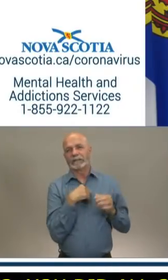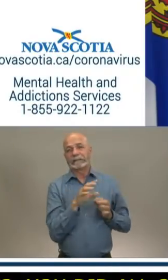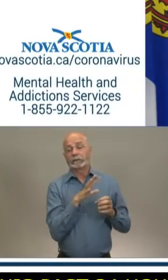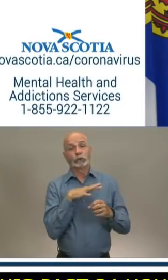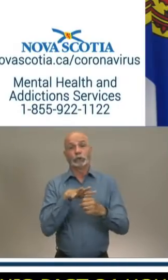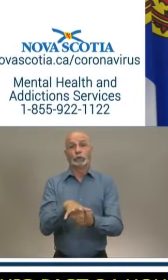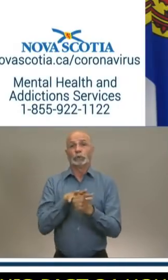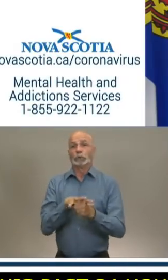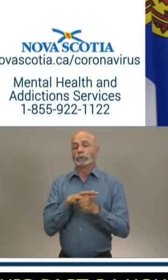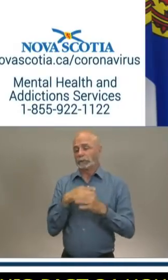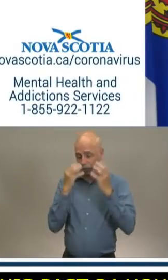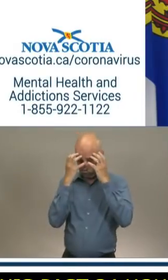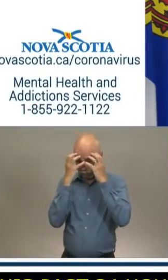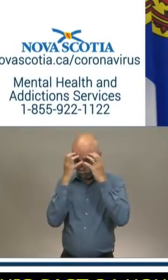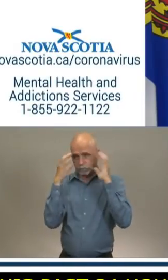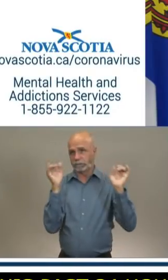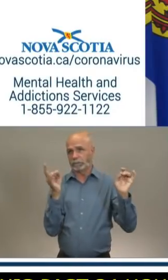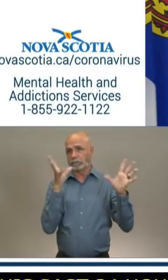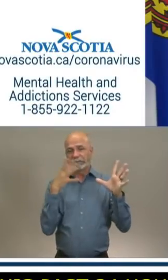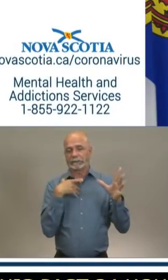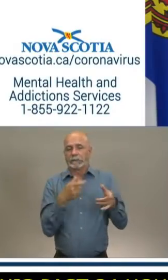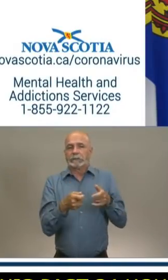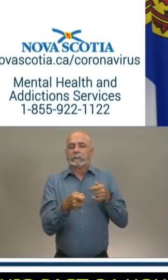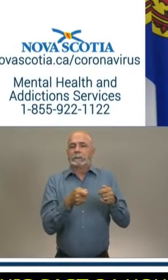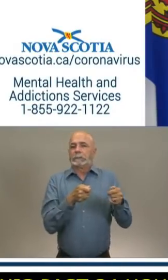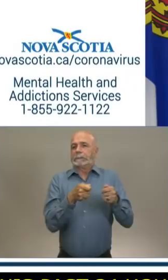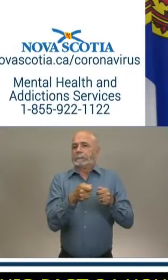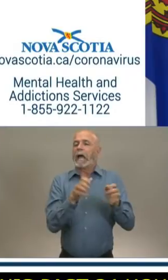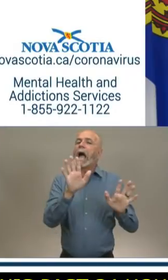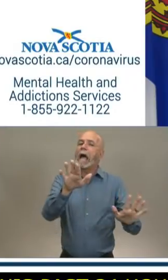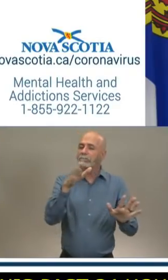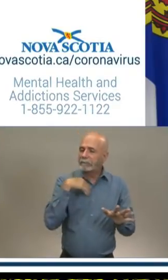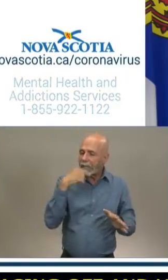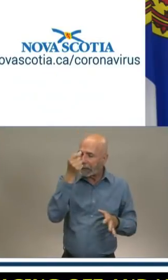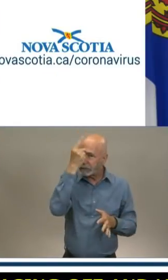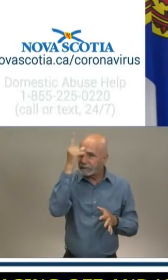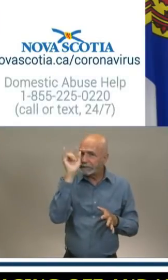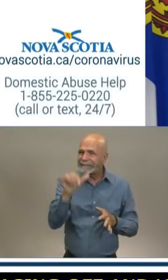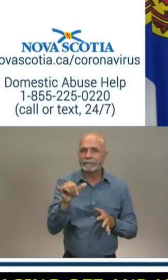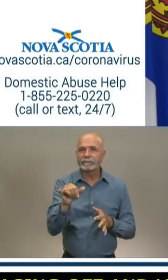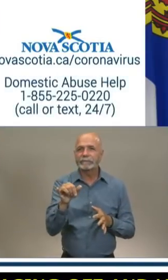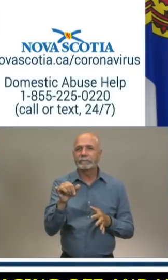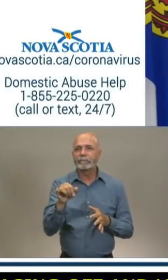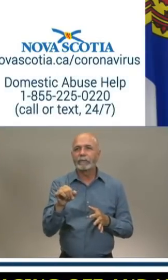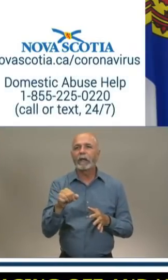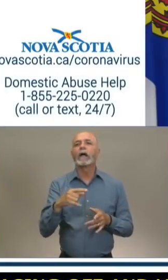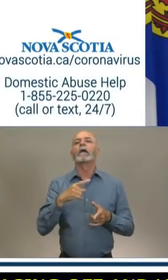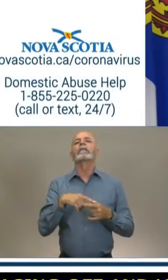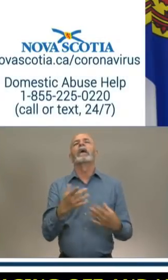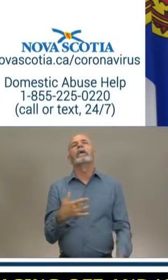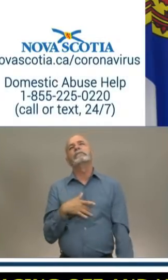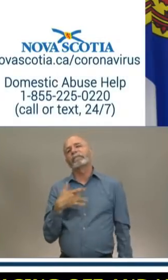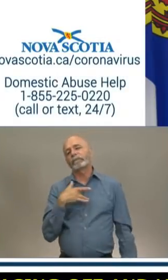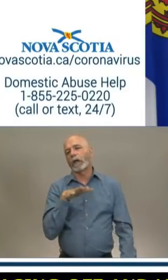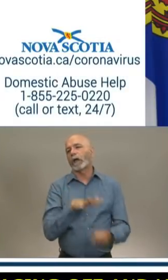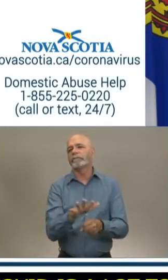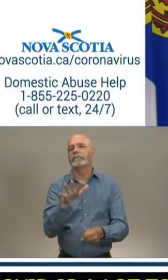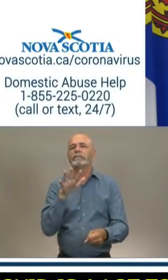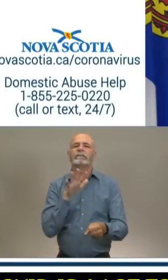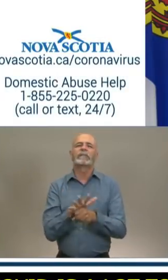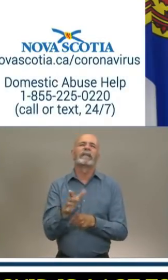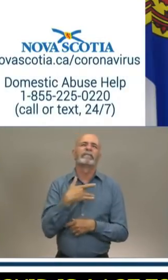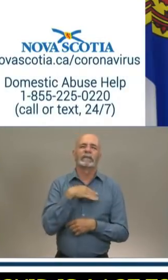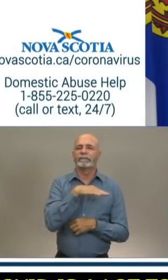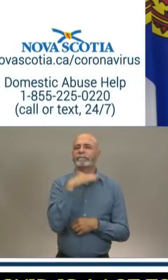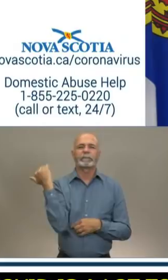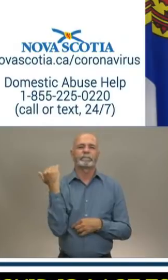to manage. I understand that. I know you're tired and fed up, but I'm asking you to hang in just for a little longer.